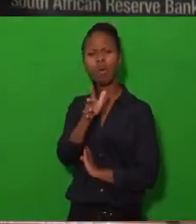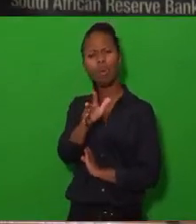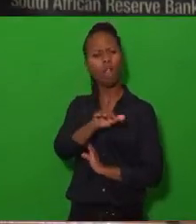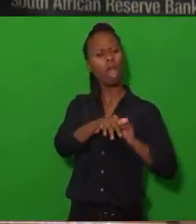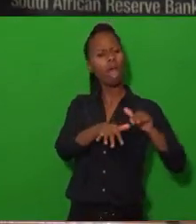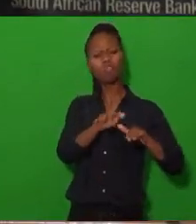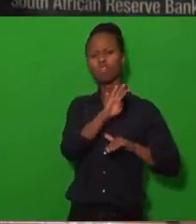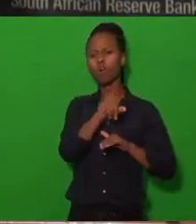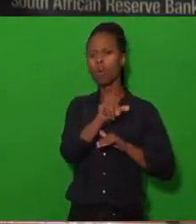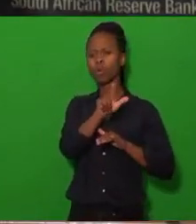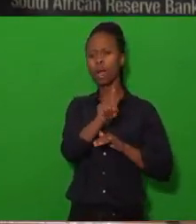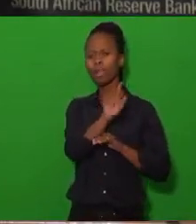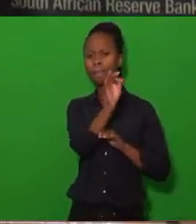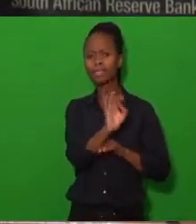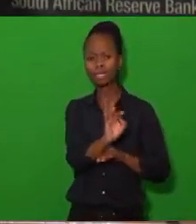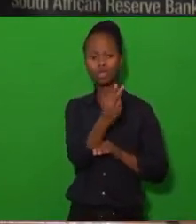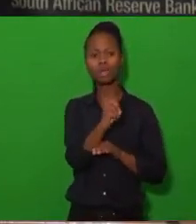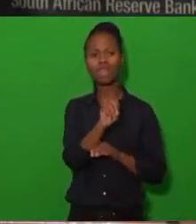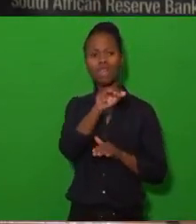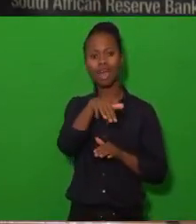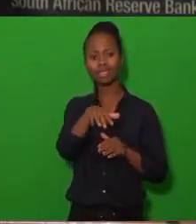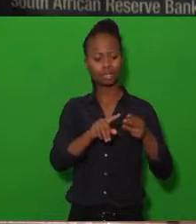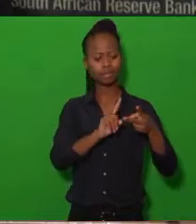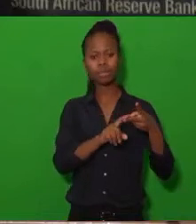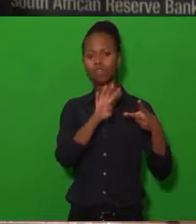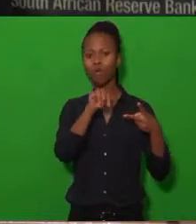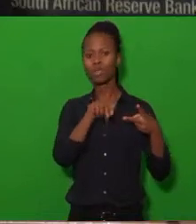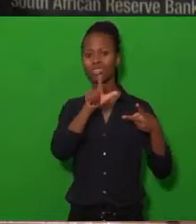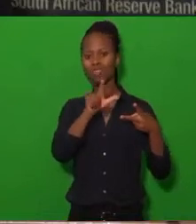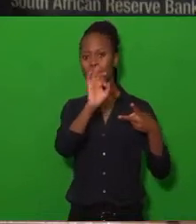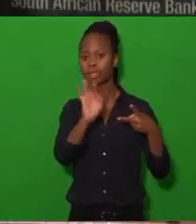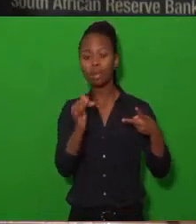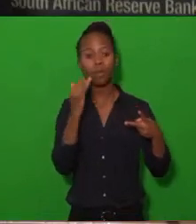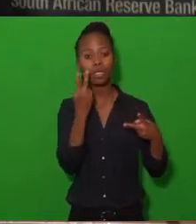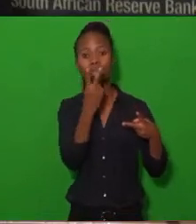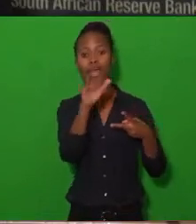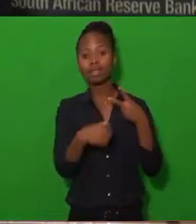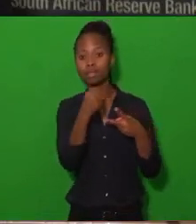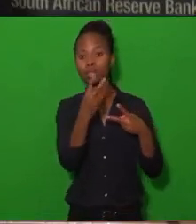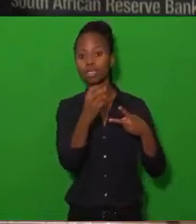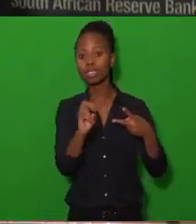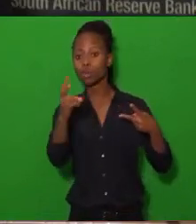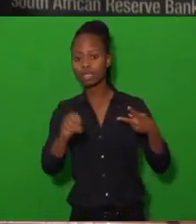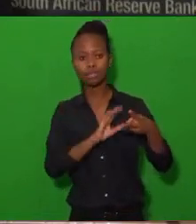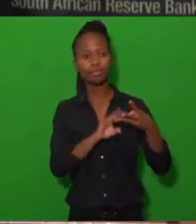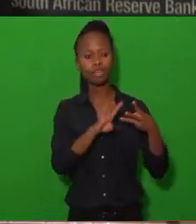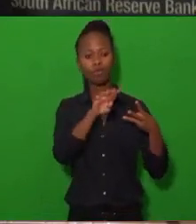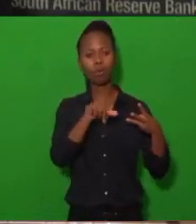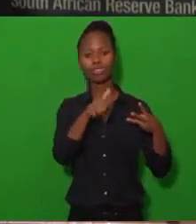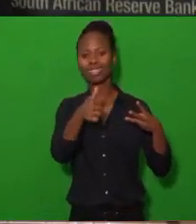in 2019, 4.7% in 2020, and 4.6% in